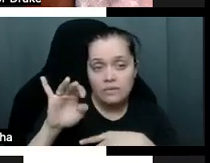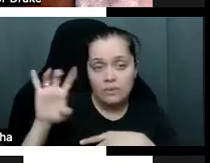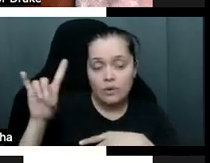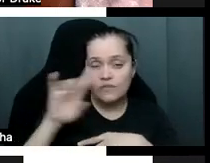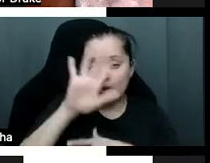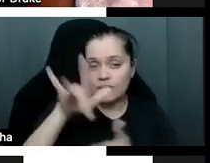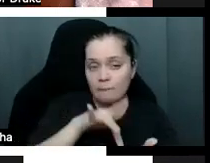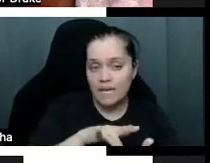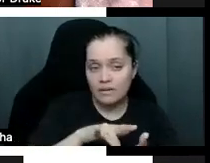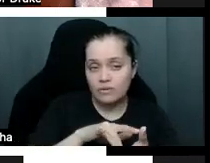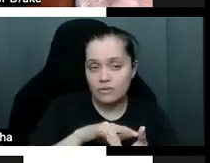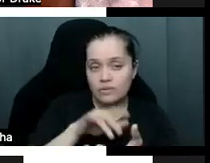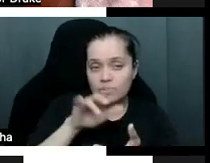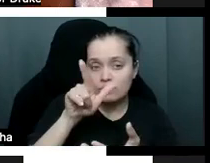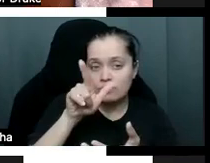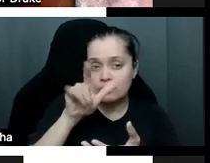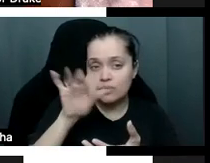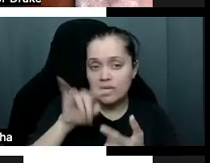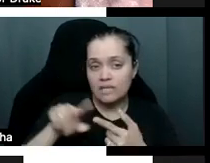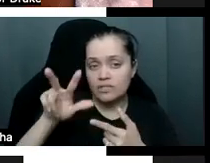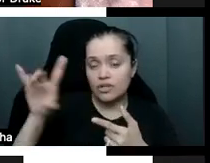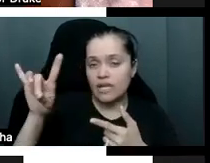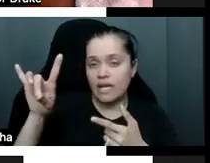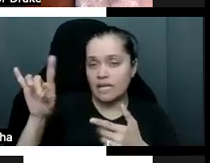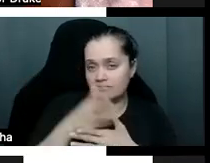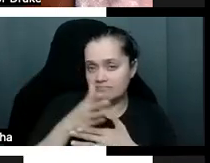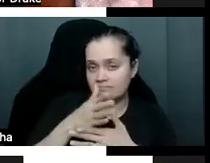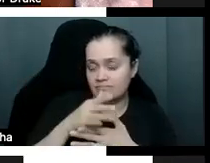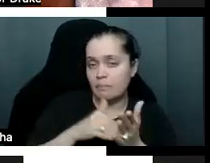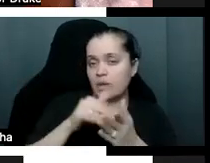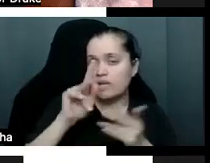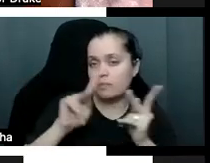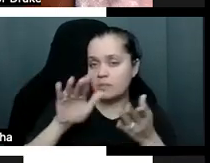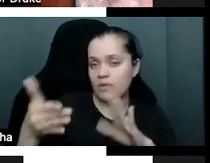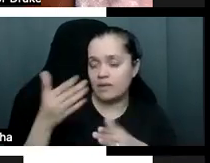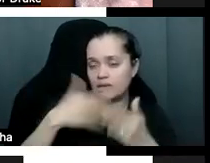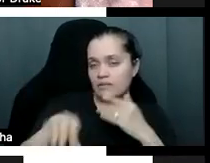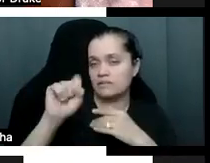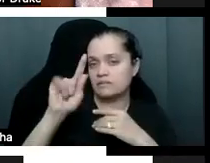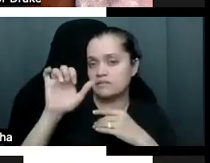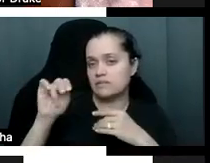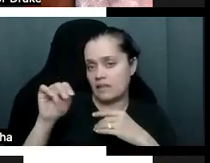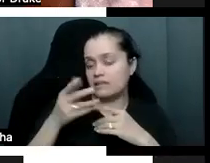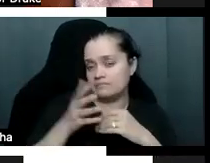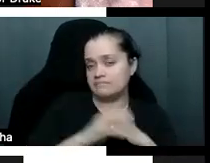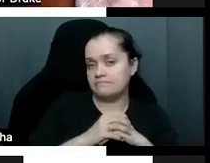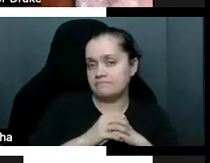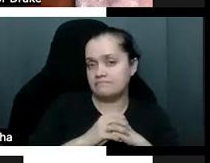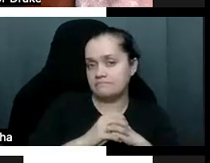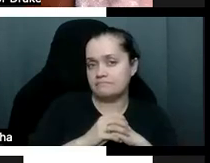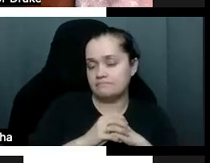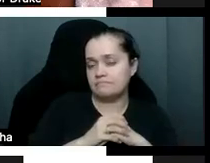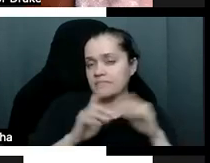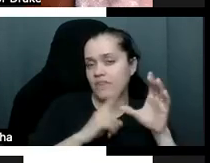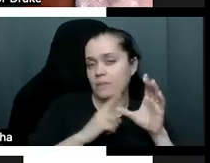list there, who says 29 to 38 million people died because of Soviet